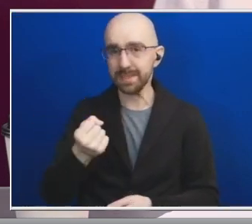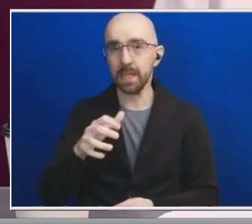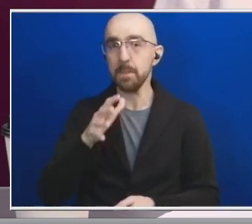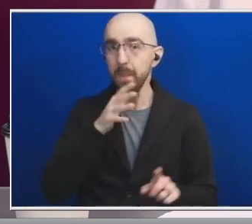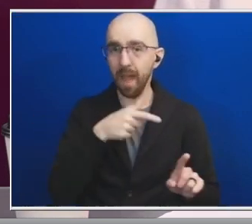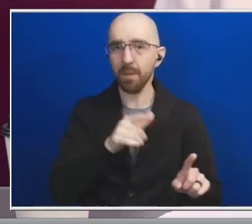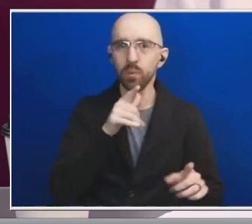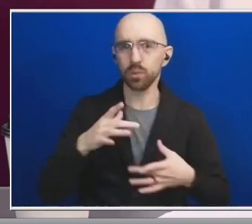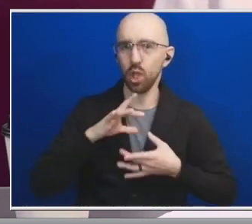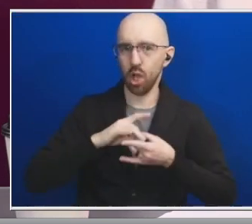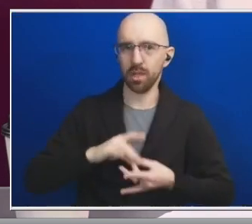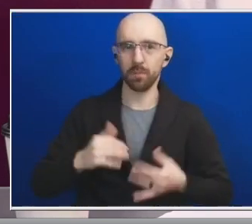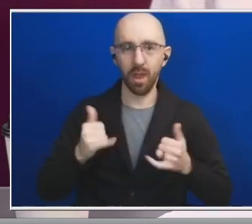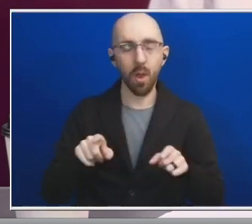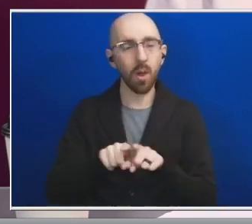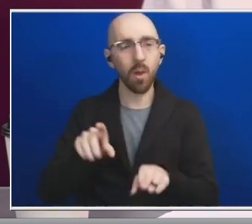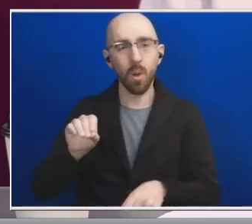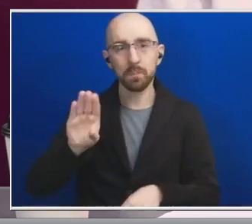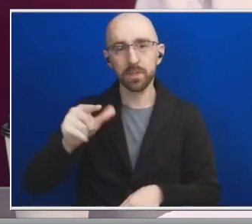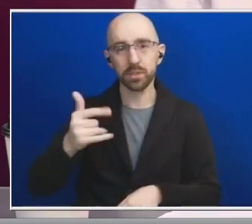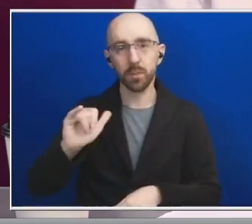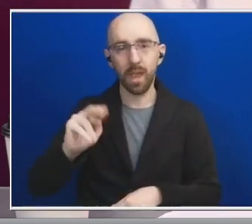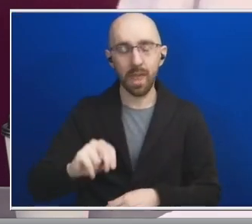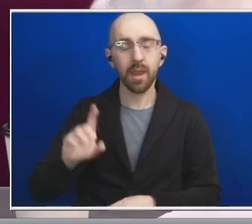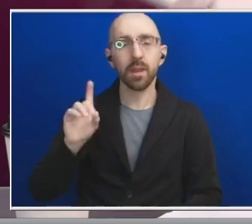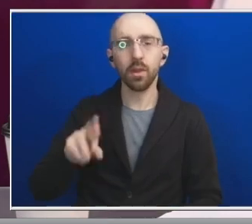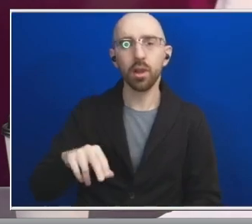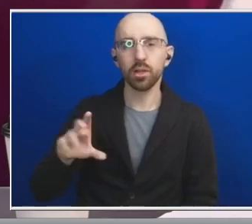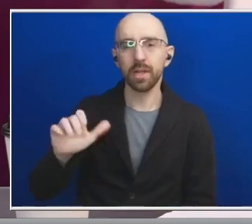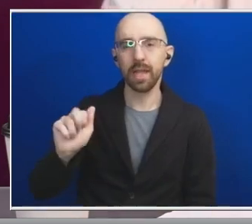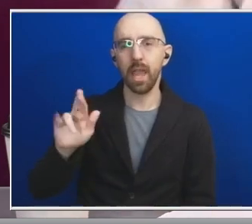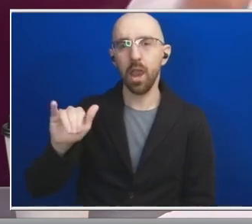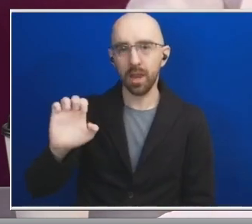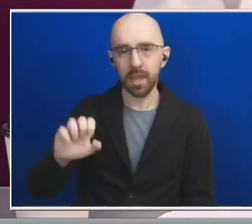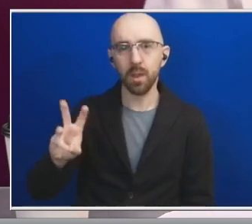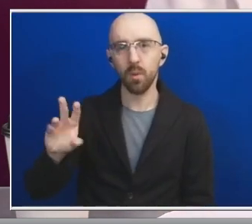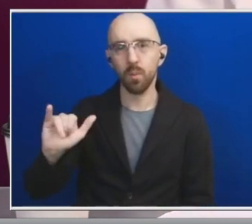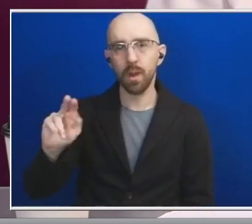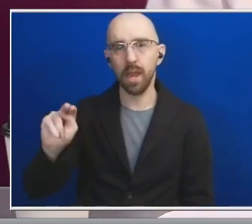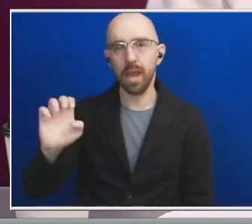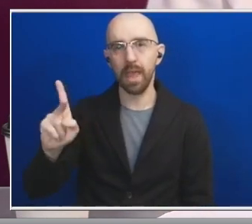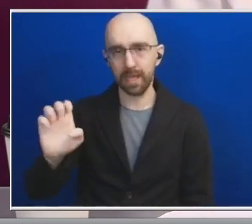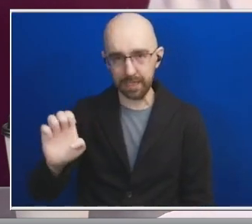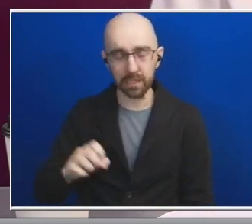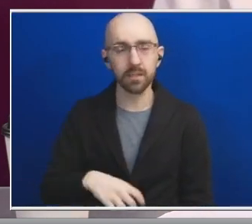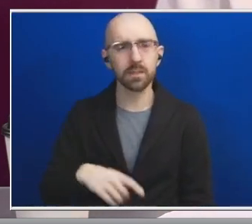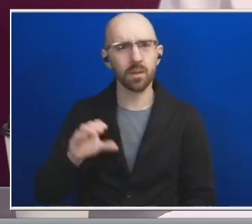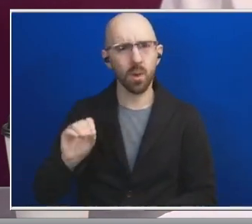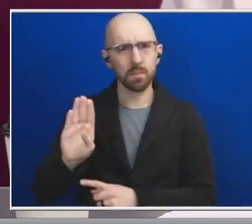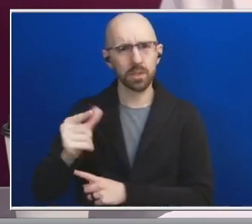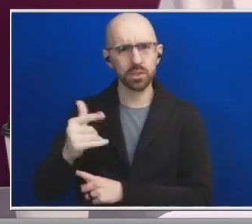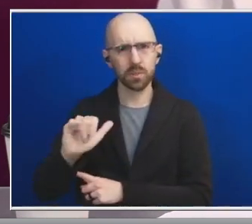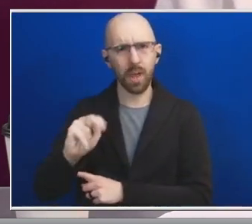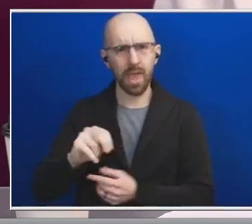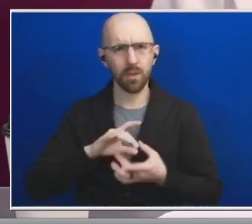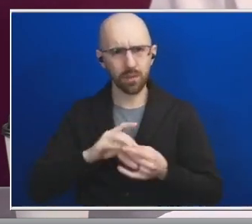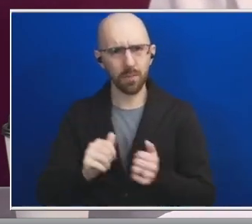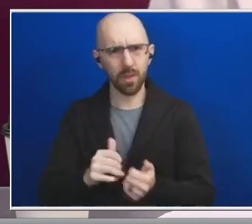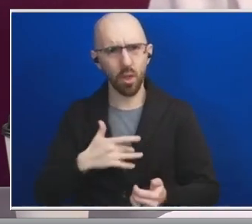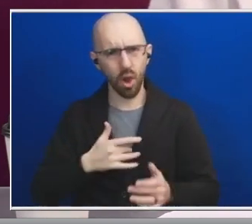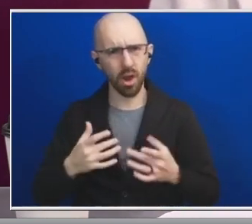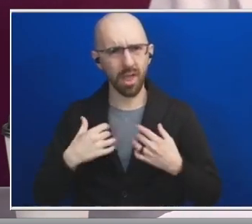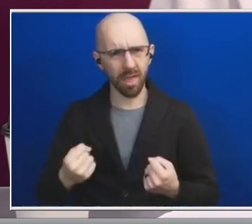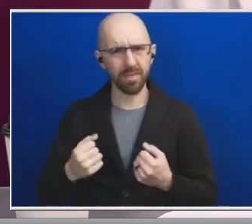have OBGYN, Dr. Carrie Winnicky. And in case you're wondering, well, what does OBGYN have to do with heart health? It has to do a